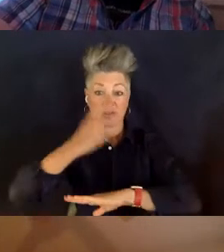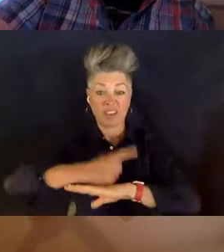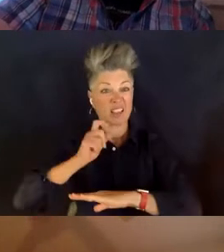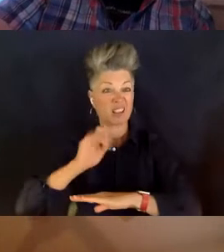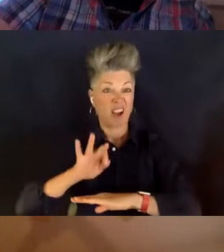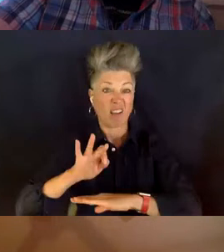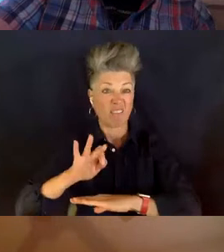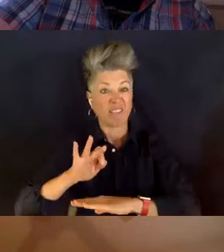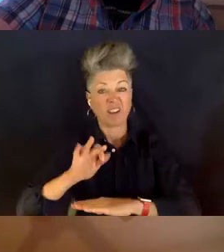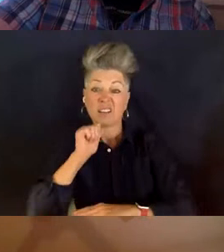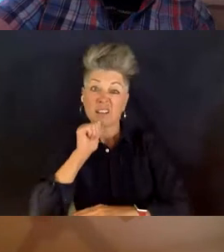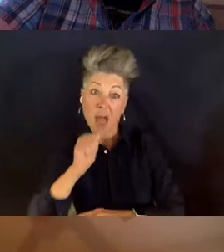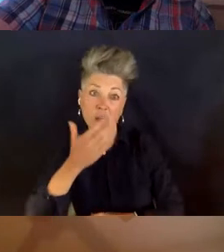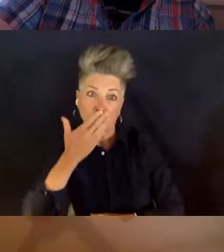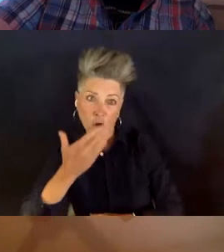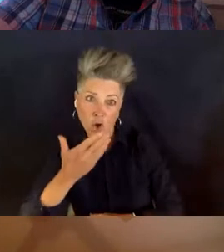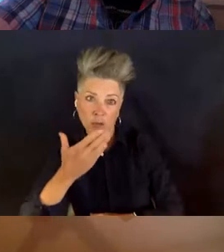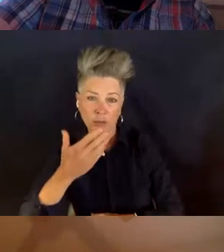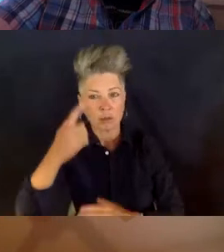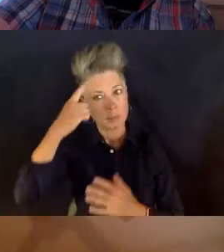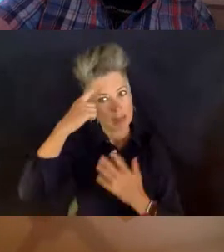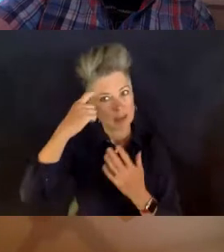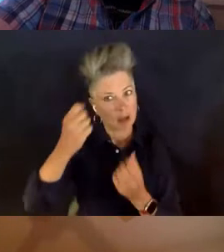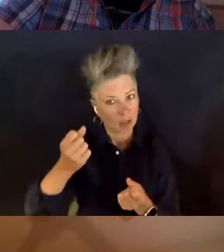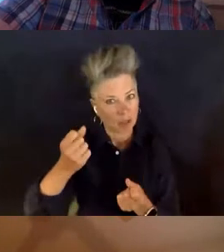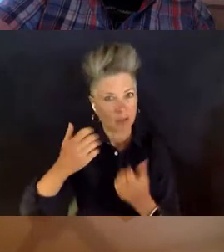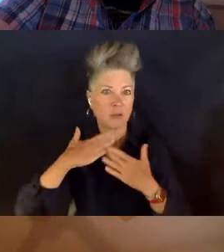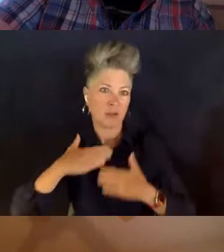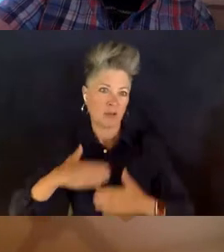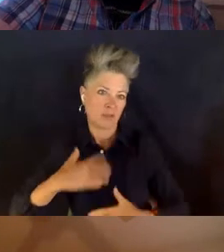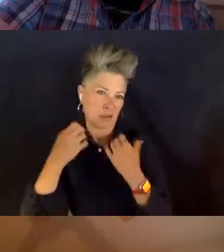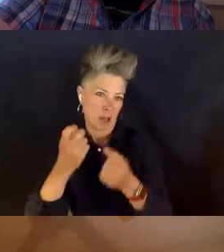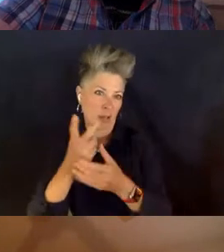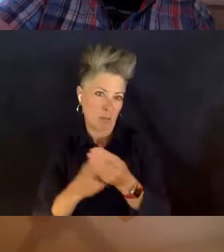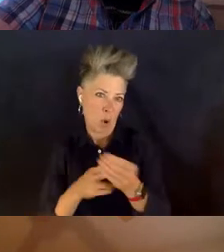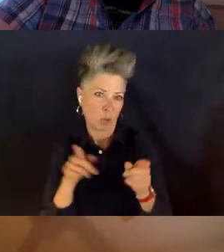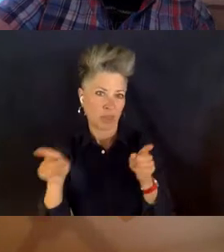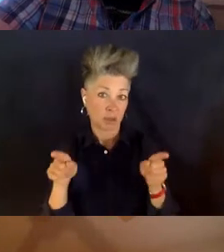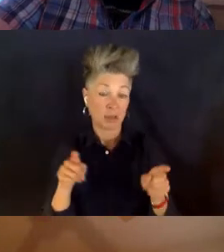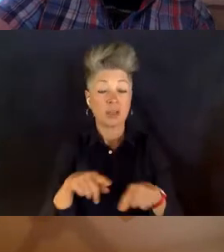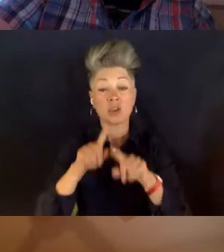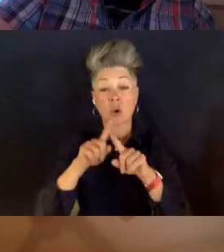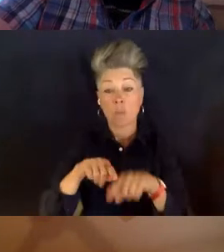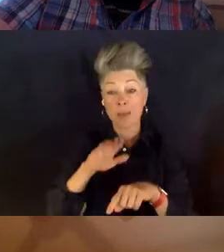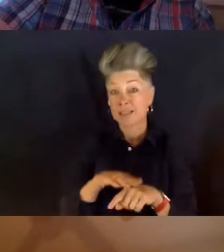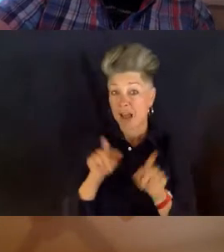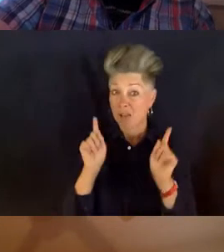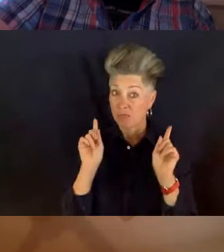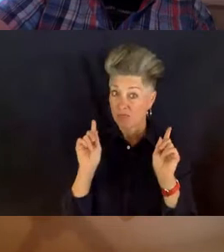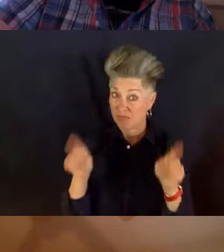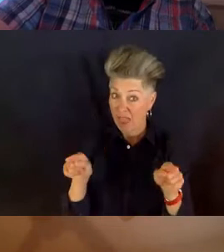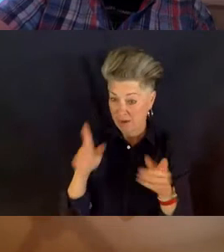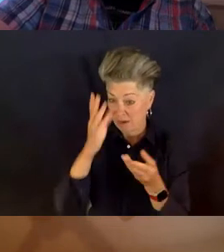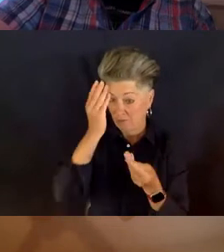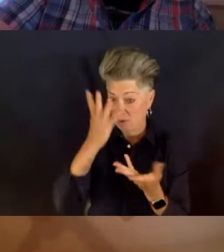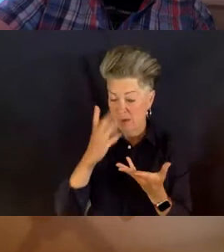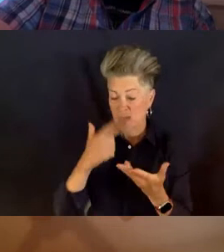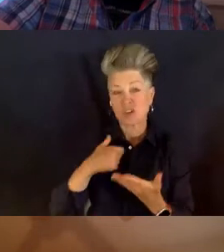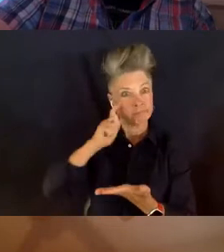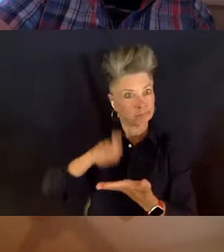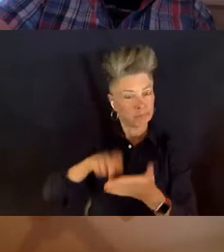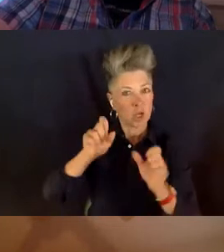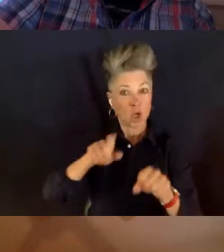good mental and physical health. So based off of these conclusions, I recognize that it could be really